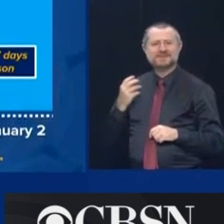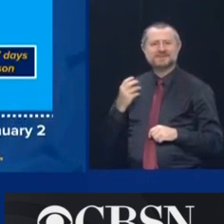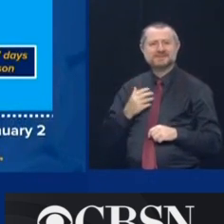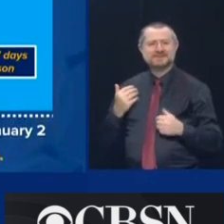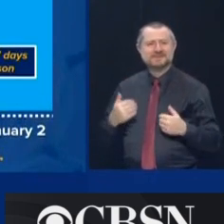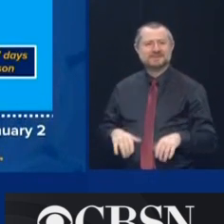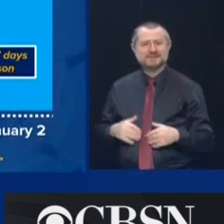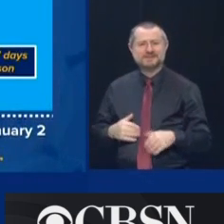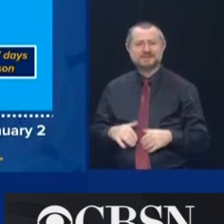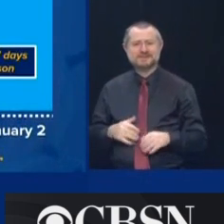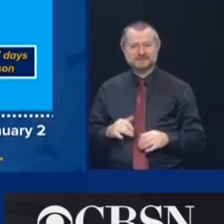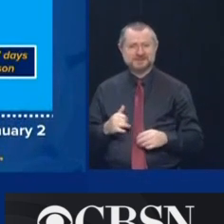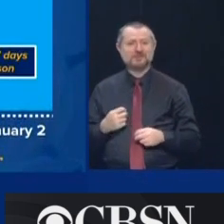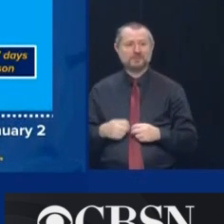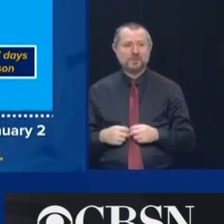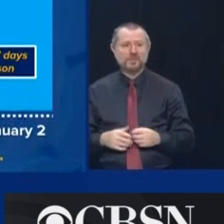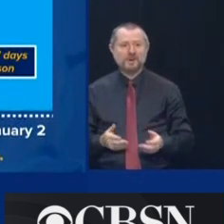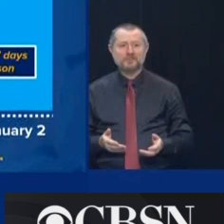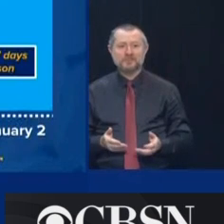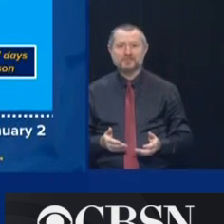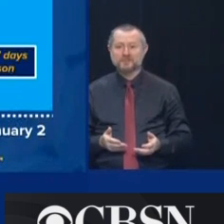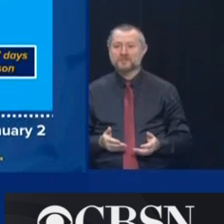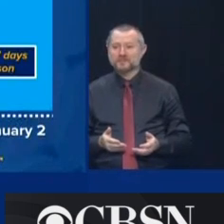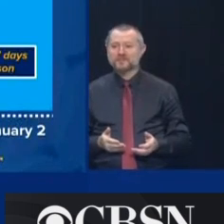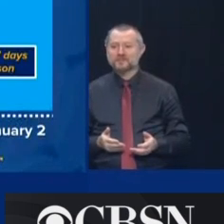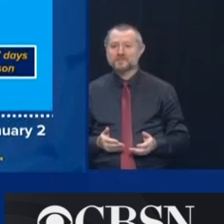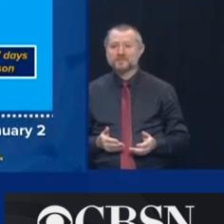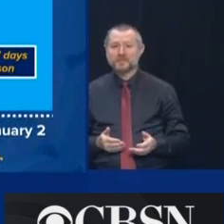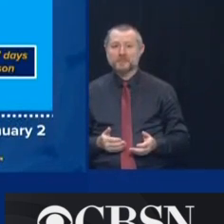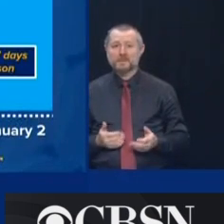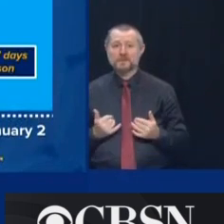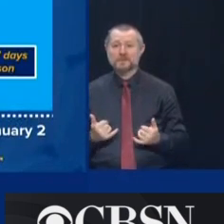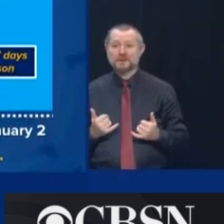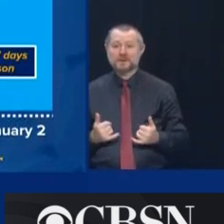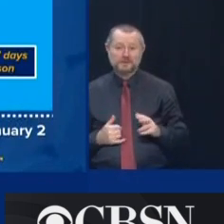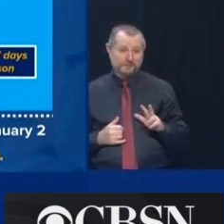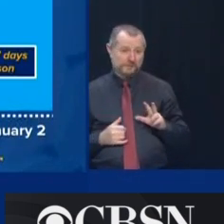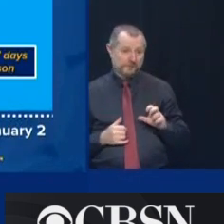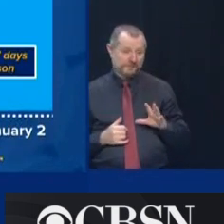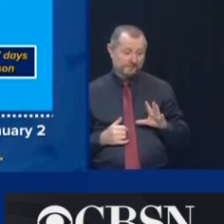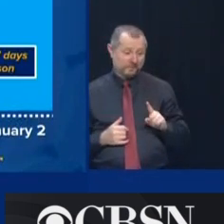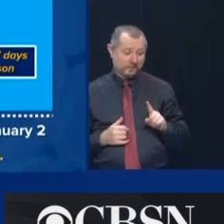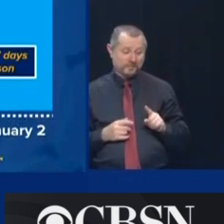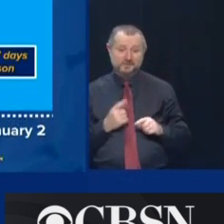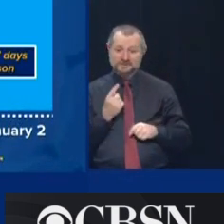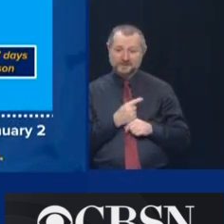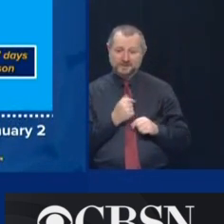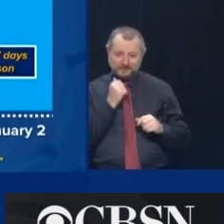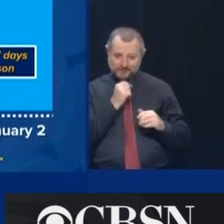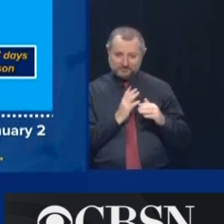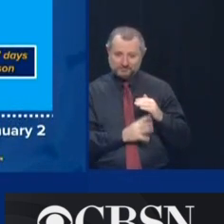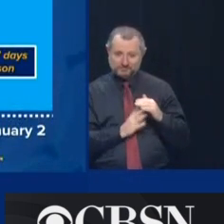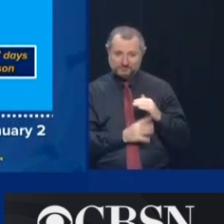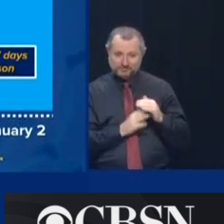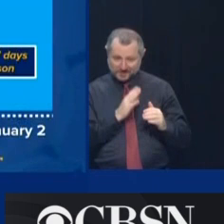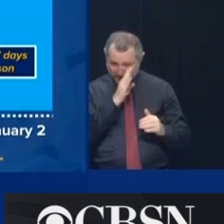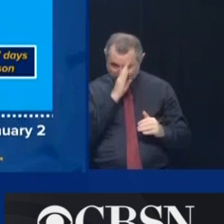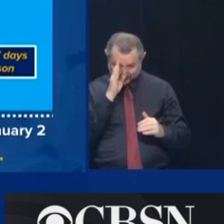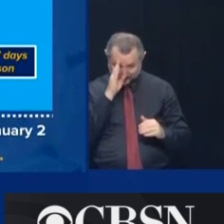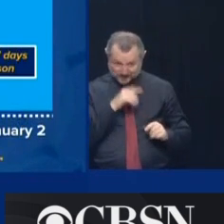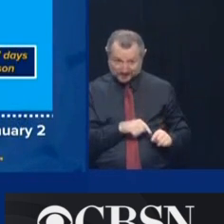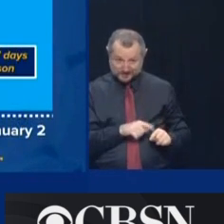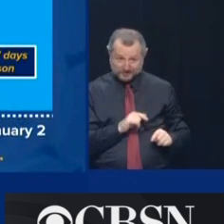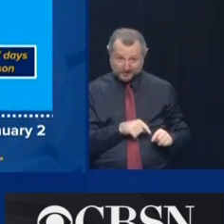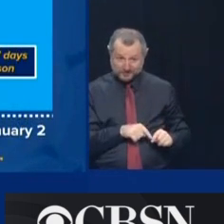That's a problem. Today, 351 people go into the hospital